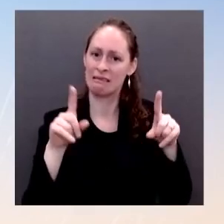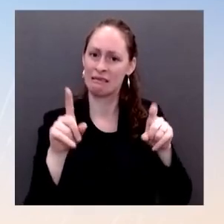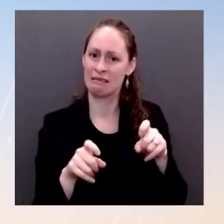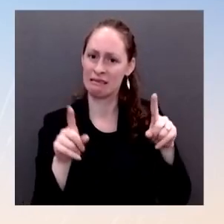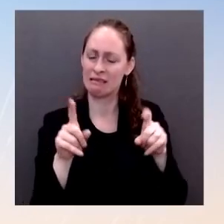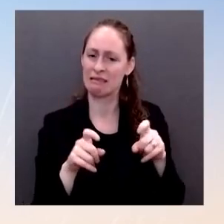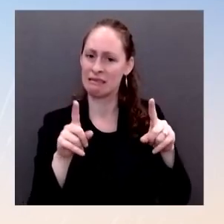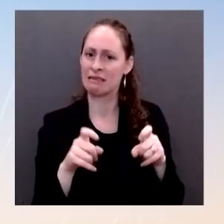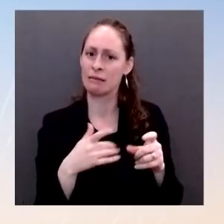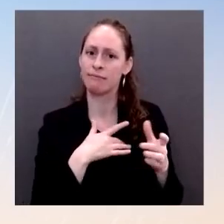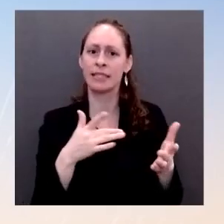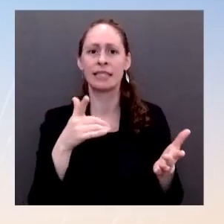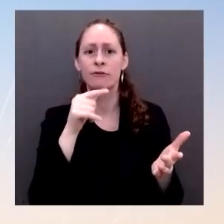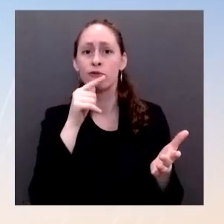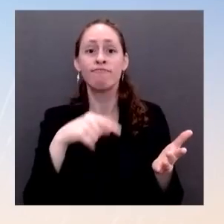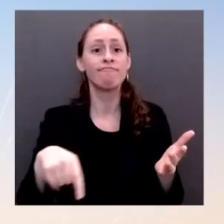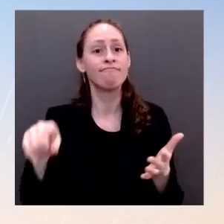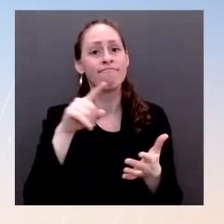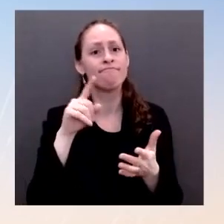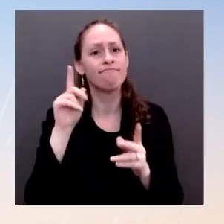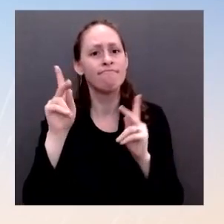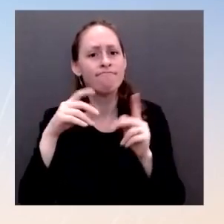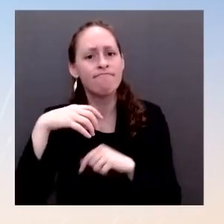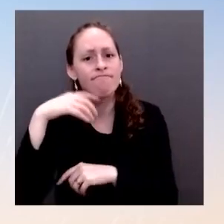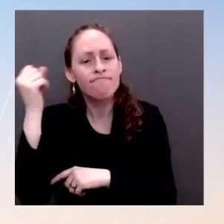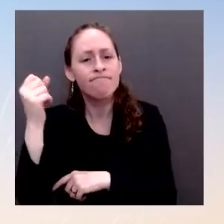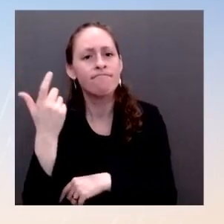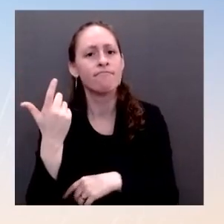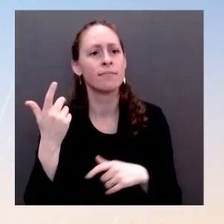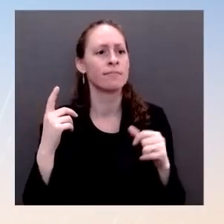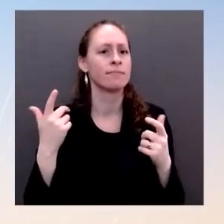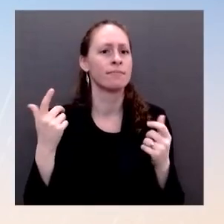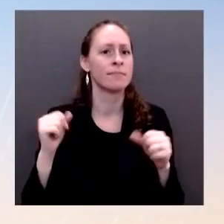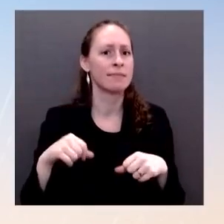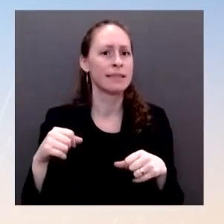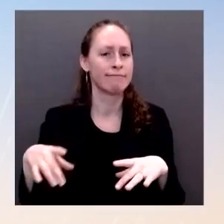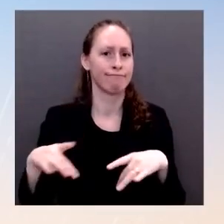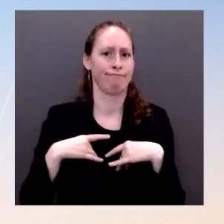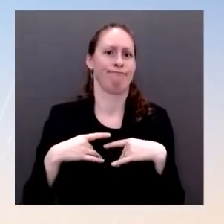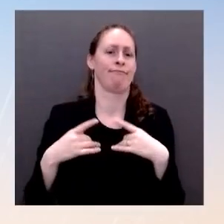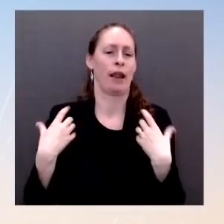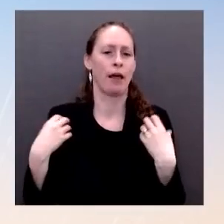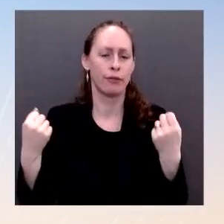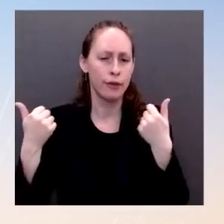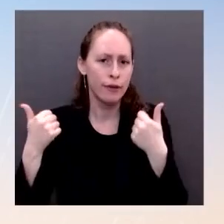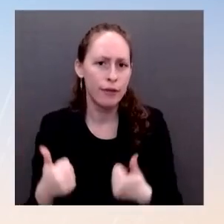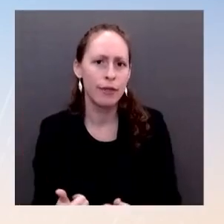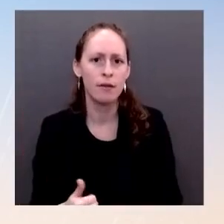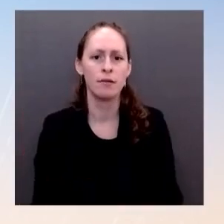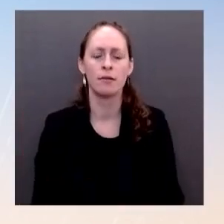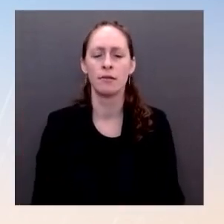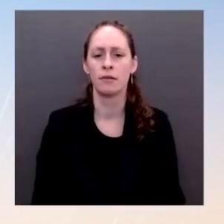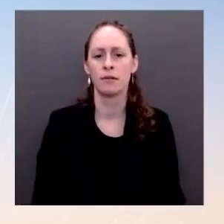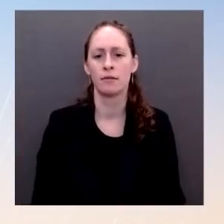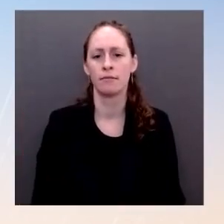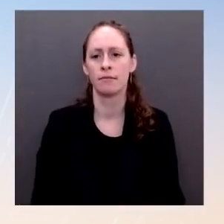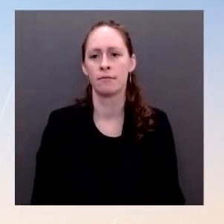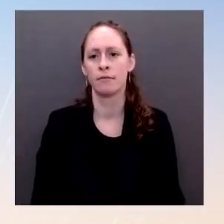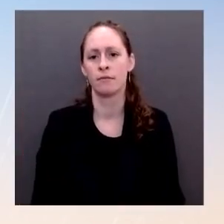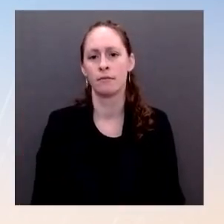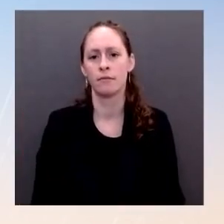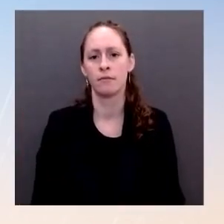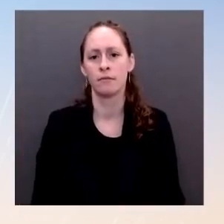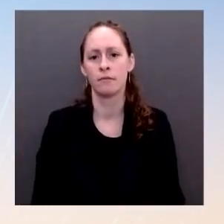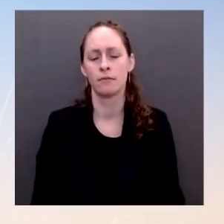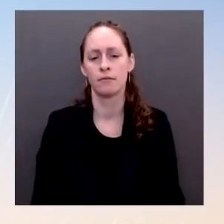COVID. And especially since you said yesterday that you had all the money that you needed to fight COVID right now, why isn't the government paying for these tests?